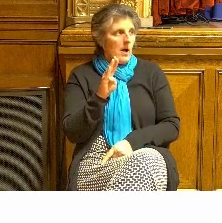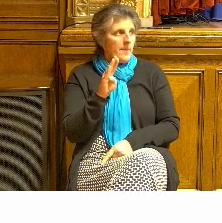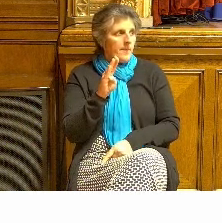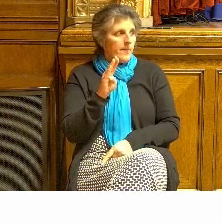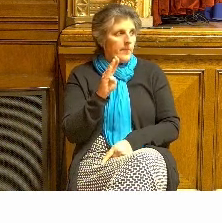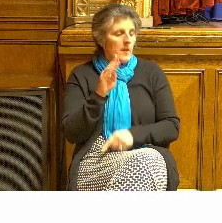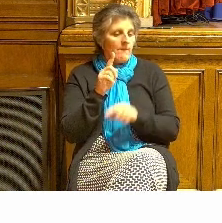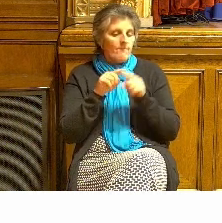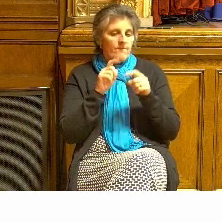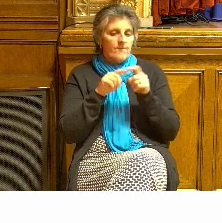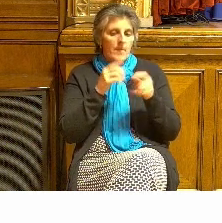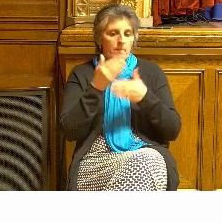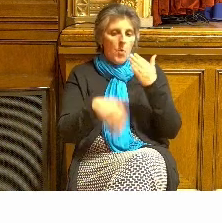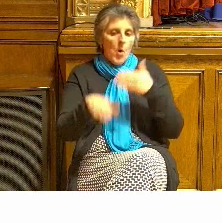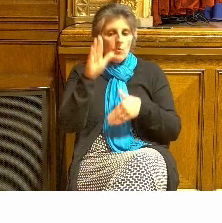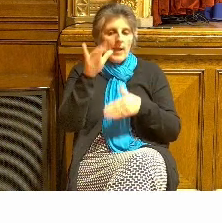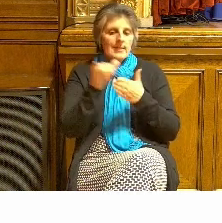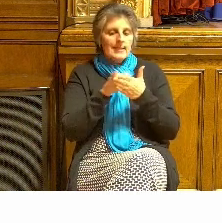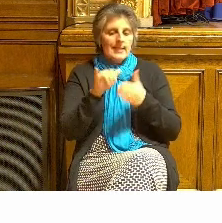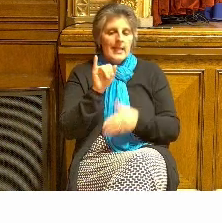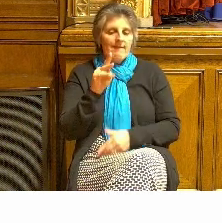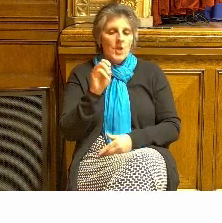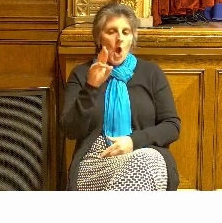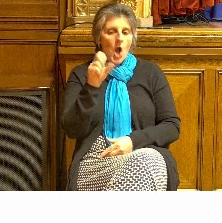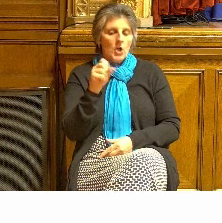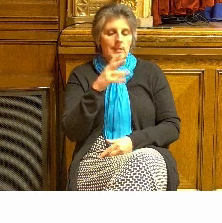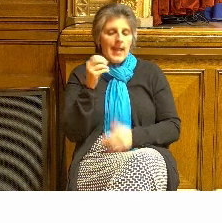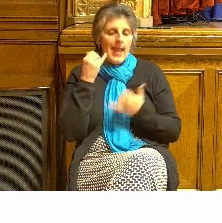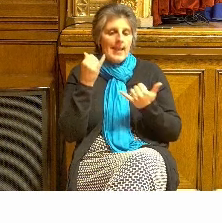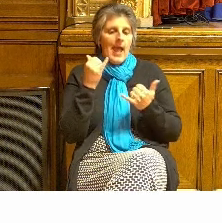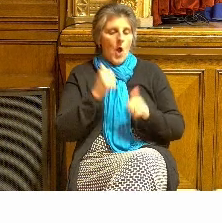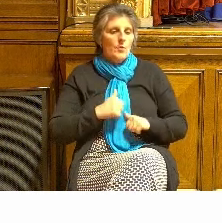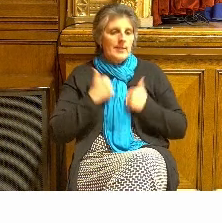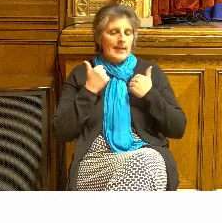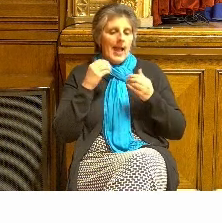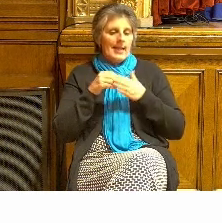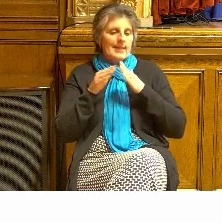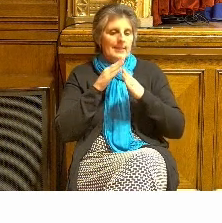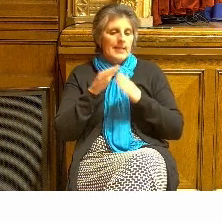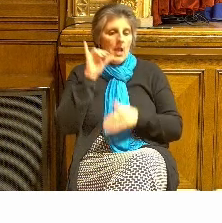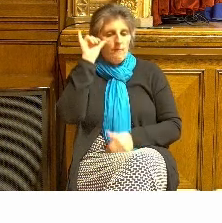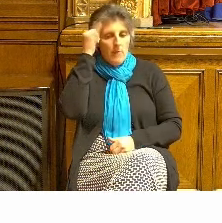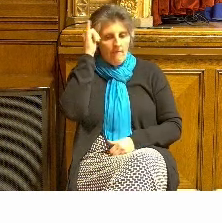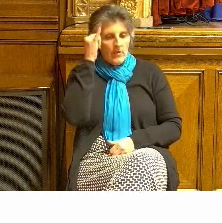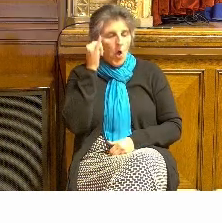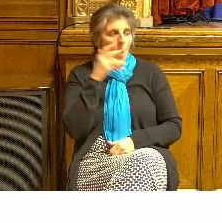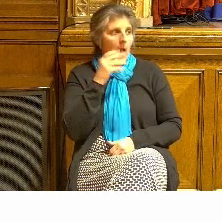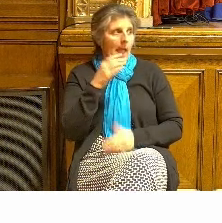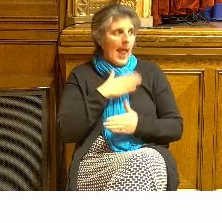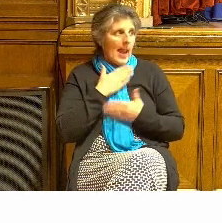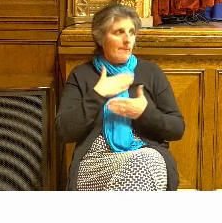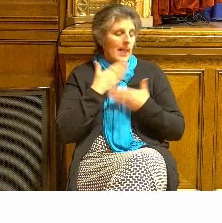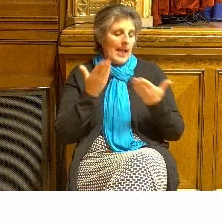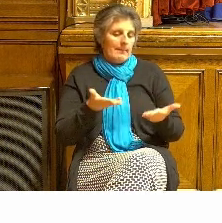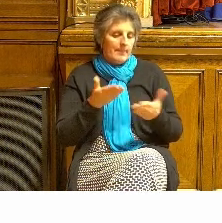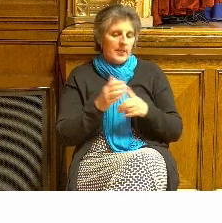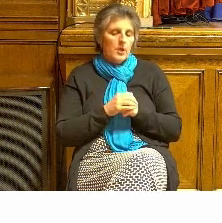Batala, born and raised in the city of Yonkers and now reside in the city of Buffalo, and I'm glad to be